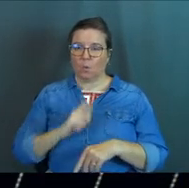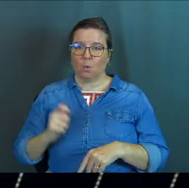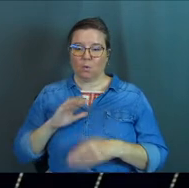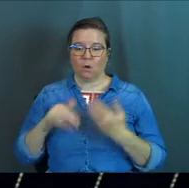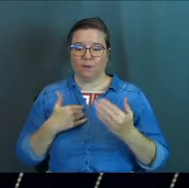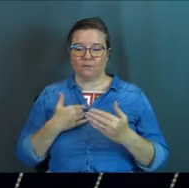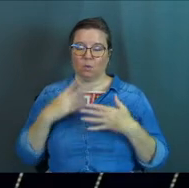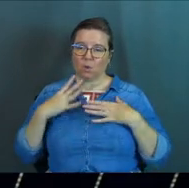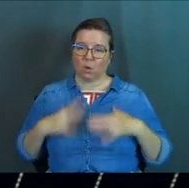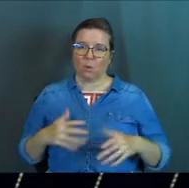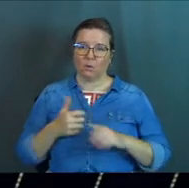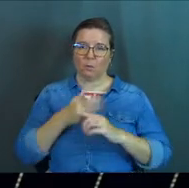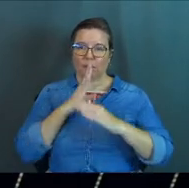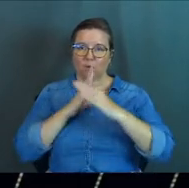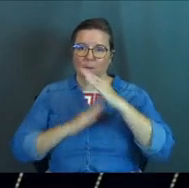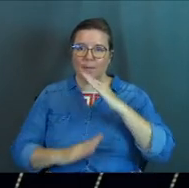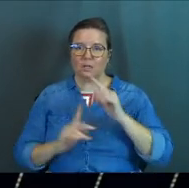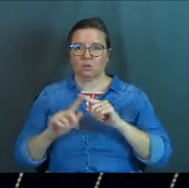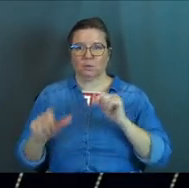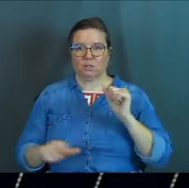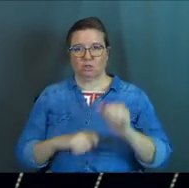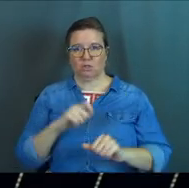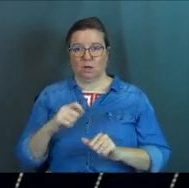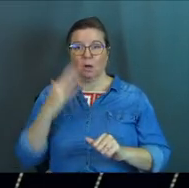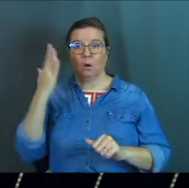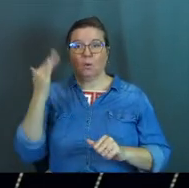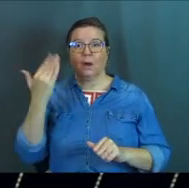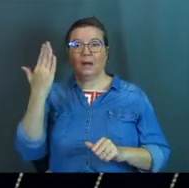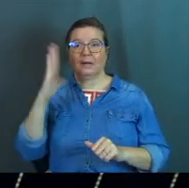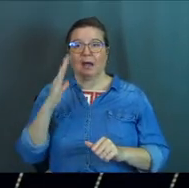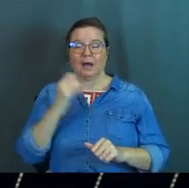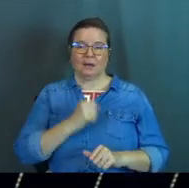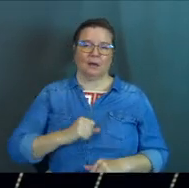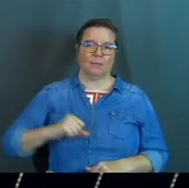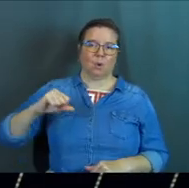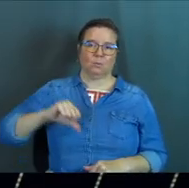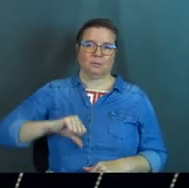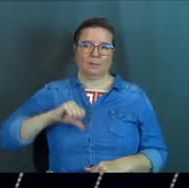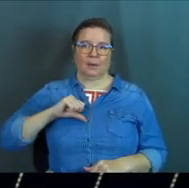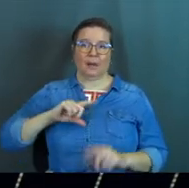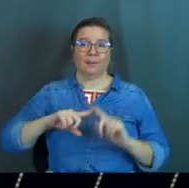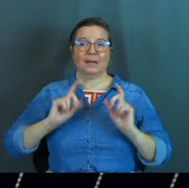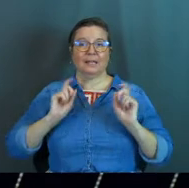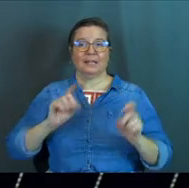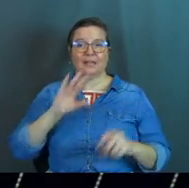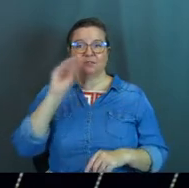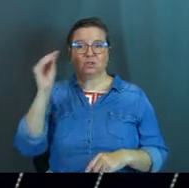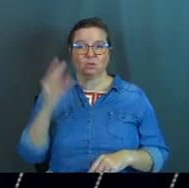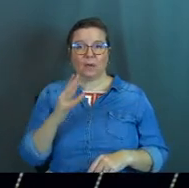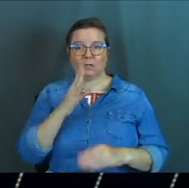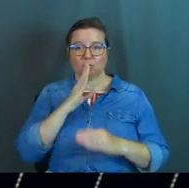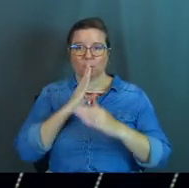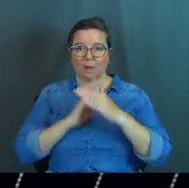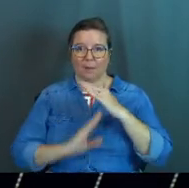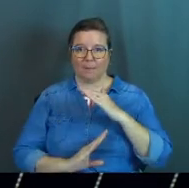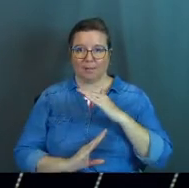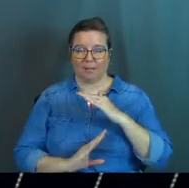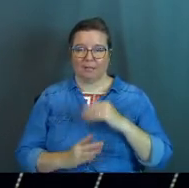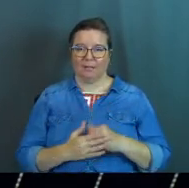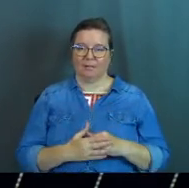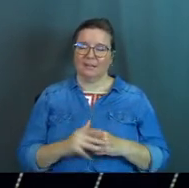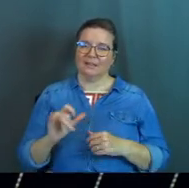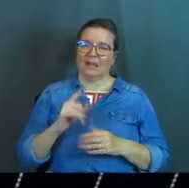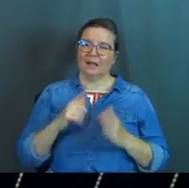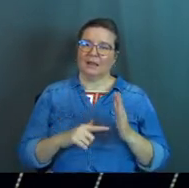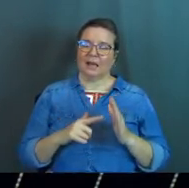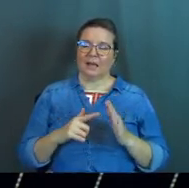all of you clothe yourselves with humility toward one another, because God opposes the proud, but he gives grace to the humble. That's